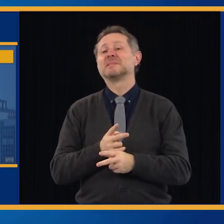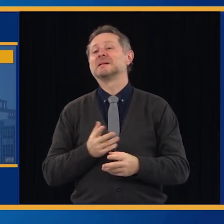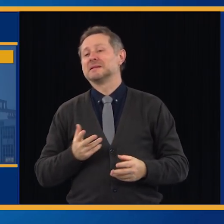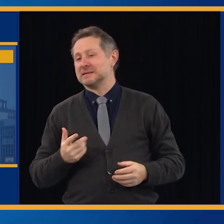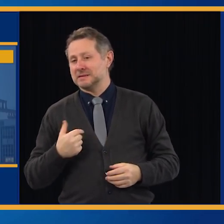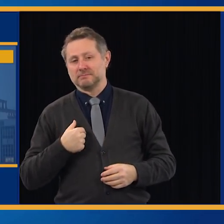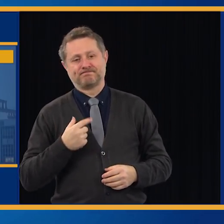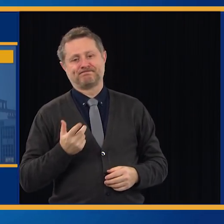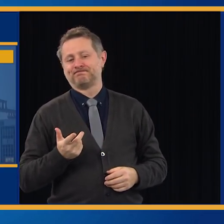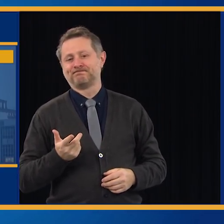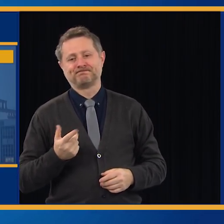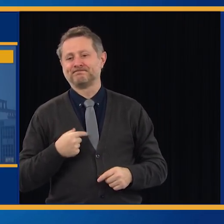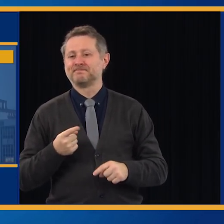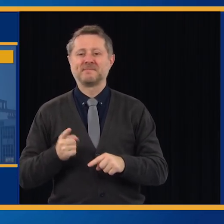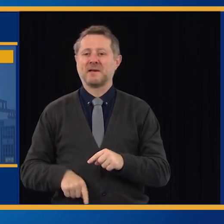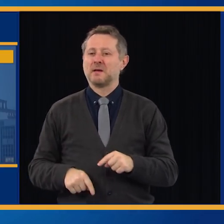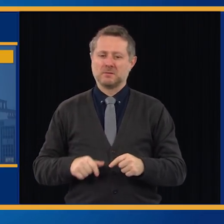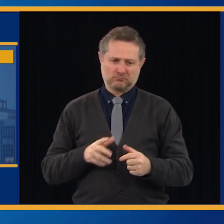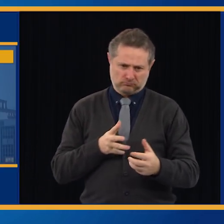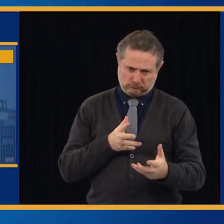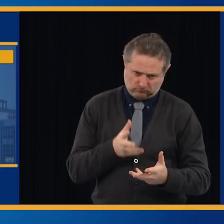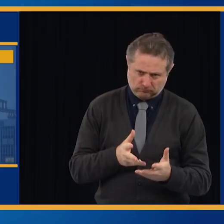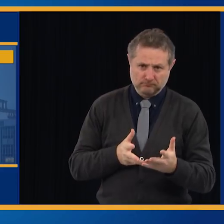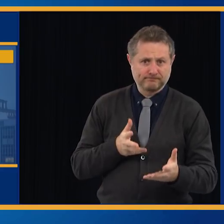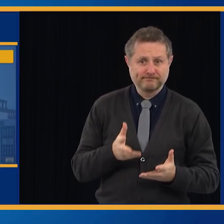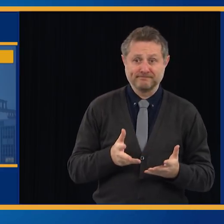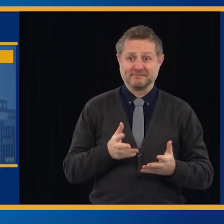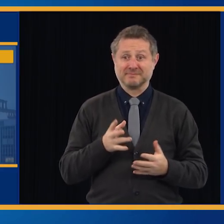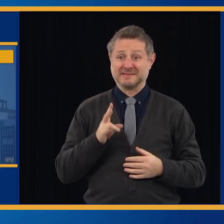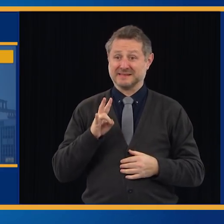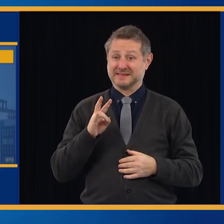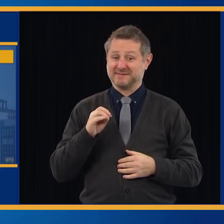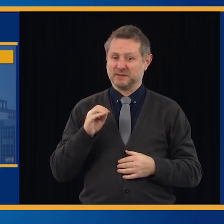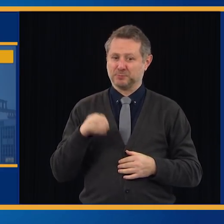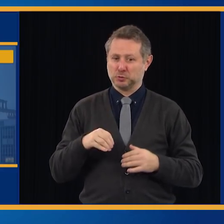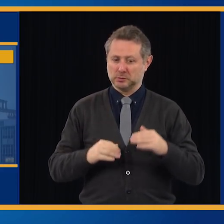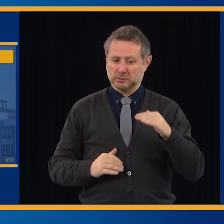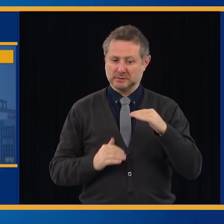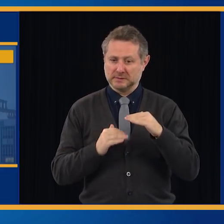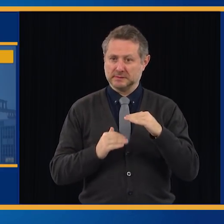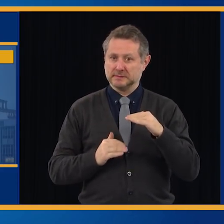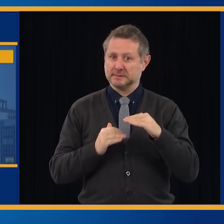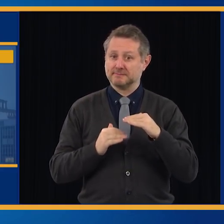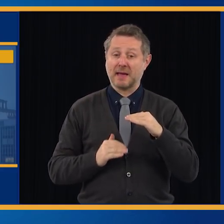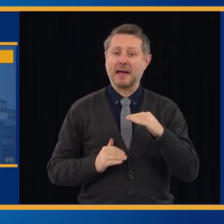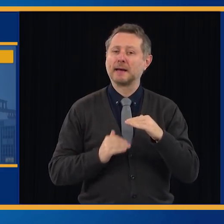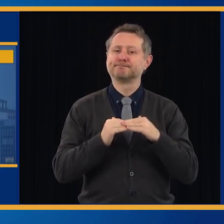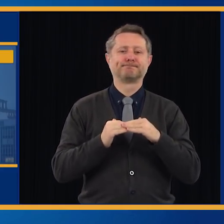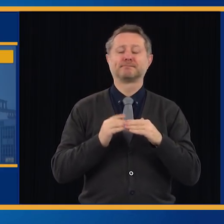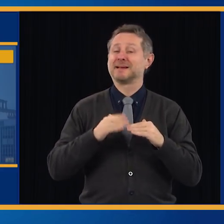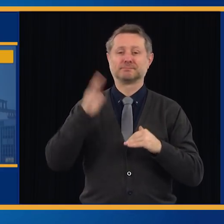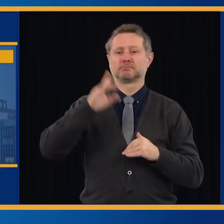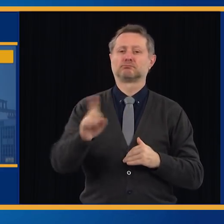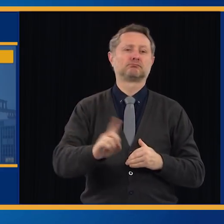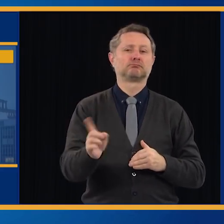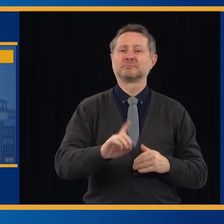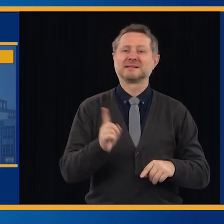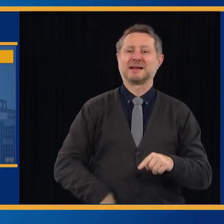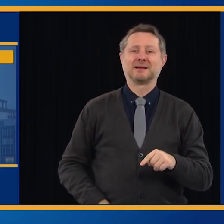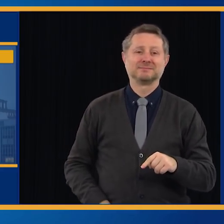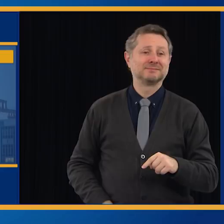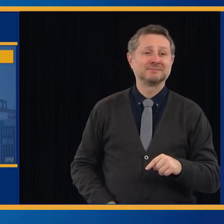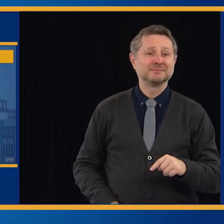situation where 70% capacity is exceeded. You need at least